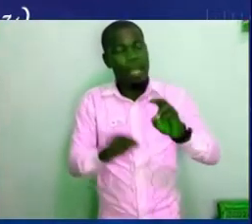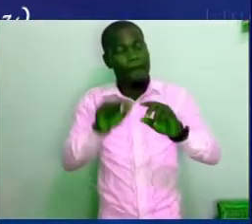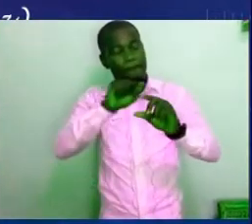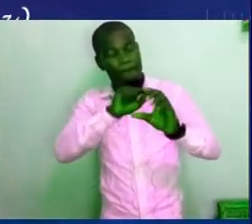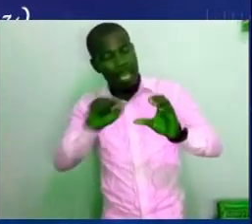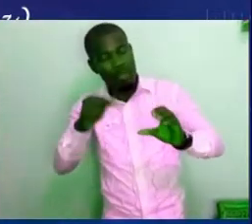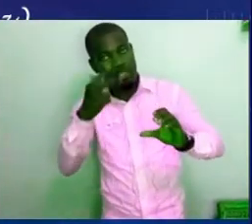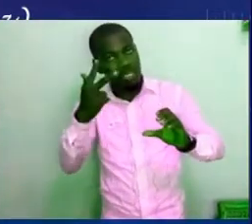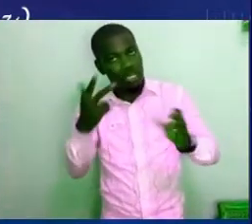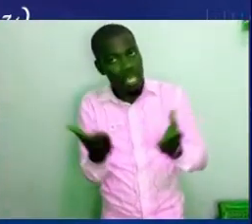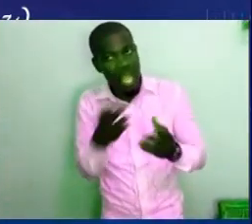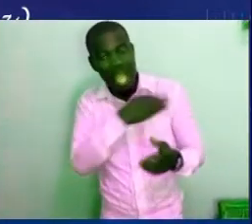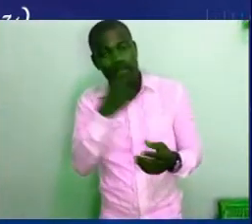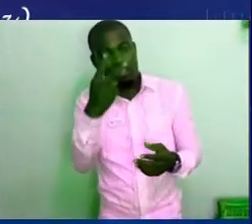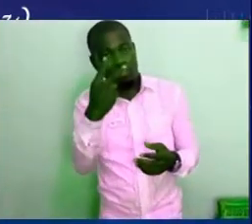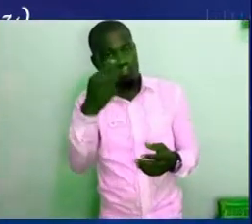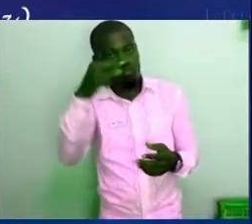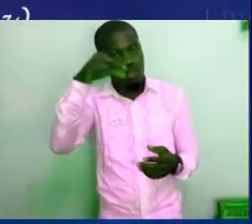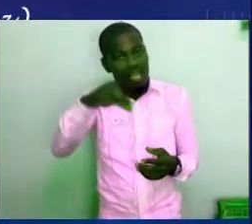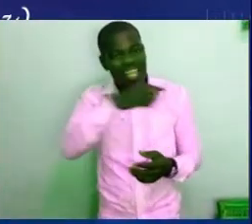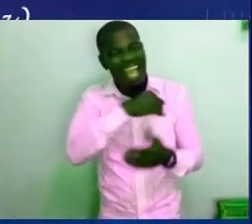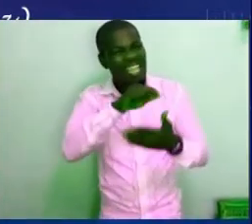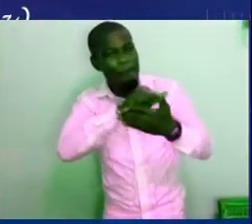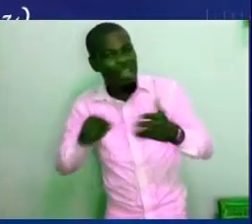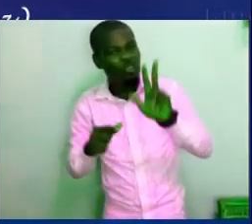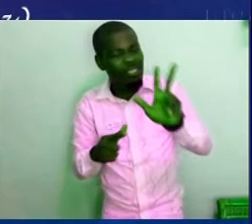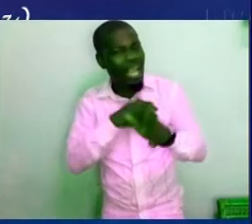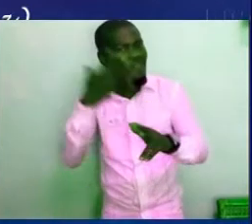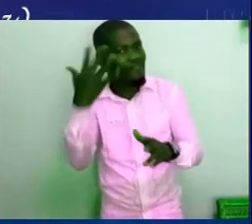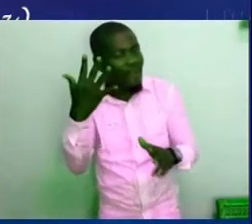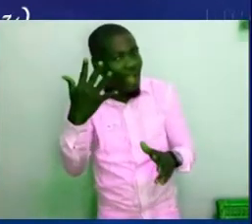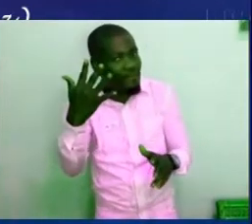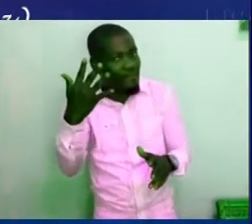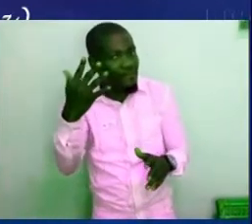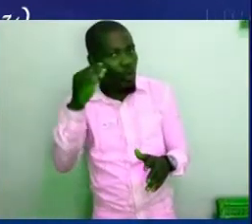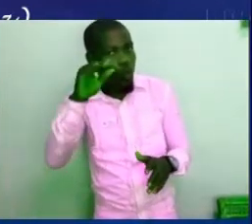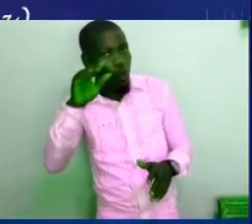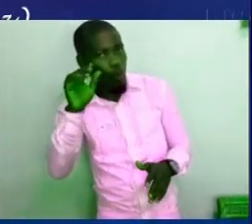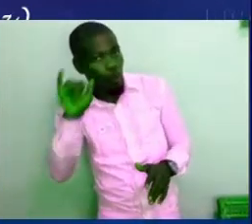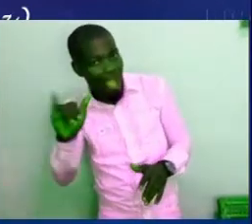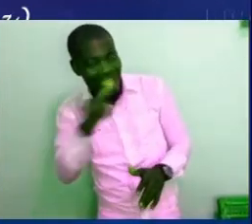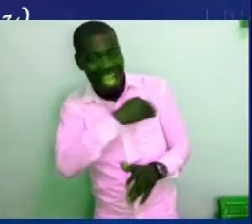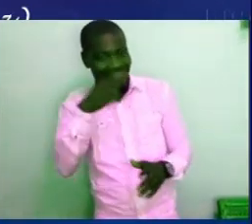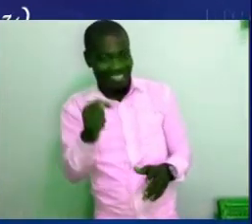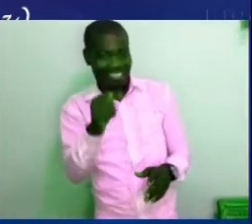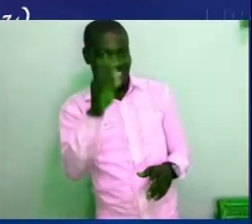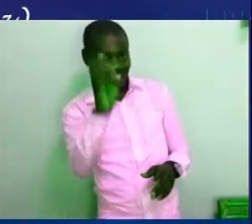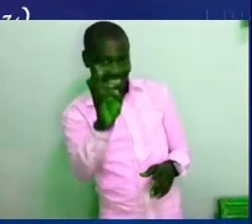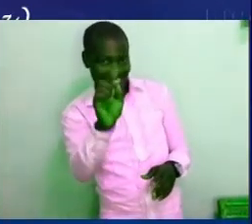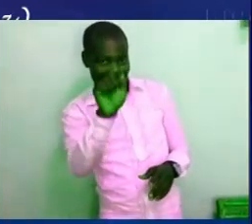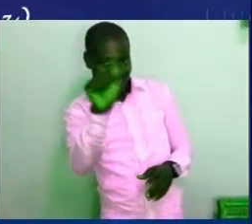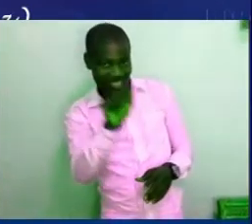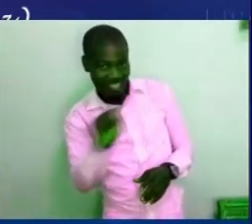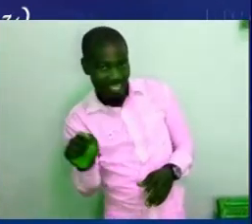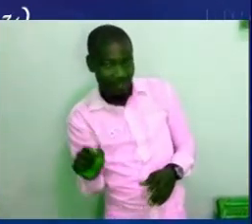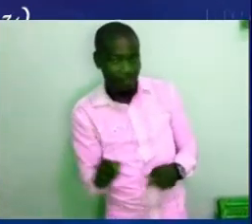then minus 3 times 6z. This minus 3 here and the 2x, this minus 3 and the 5y, this minus